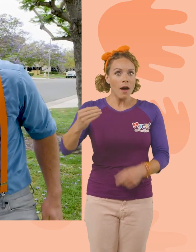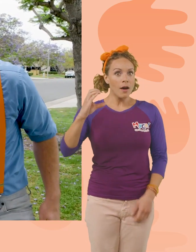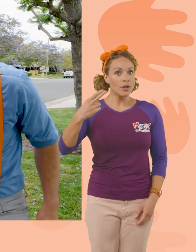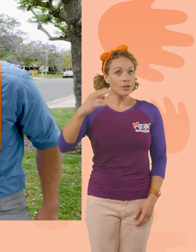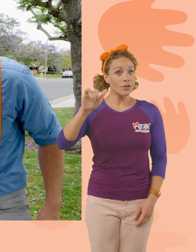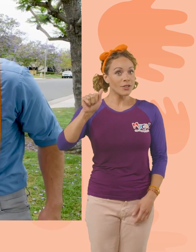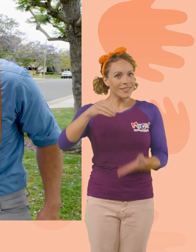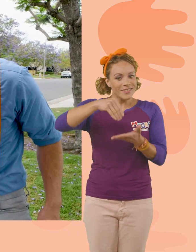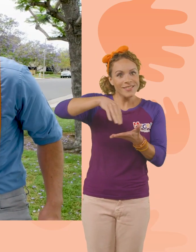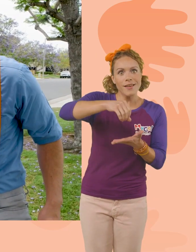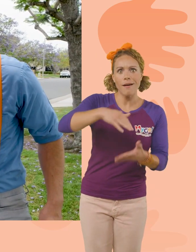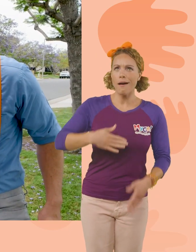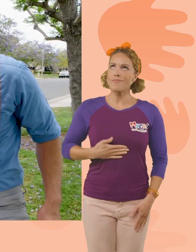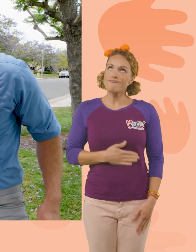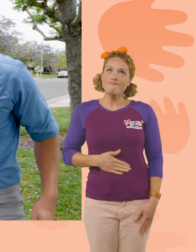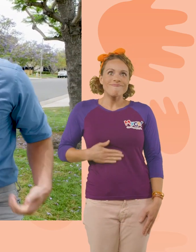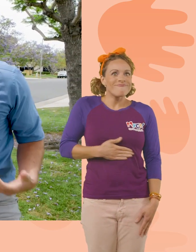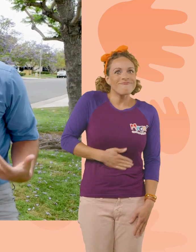and chia seeds.